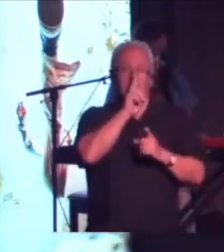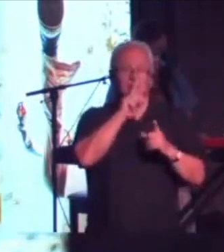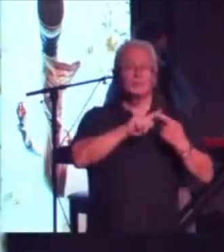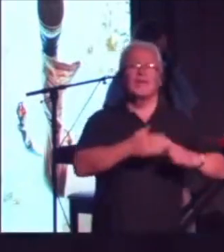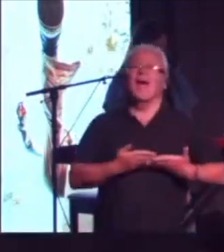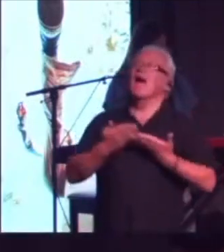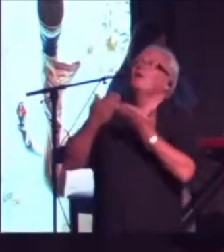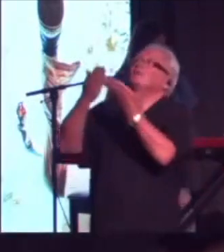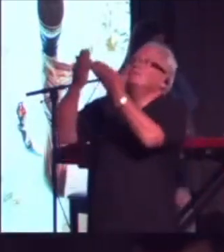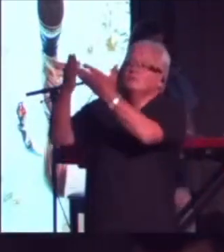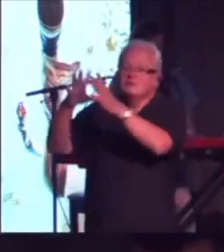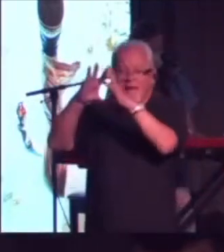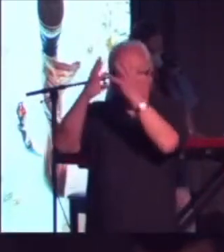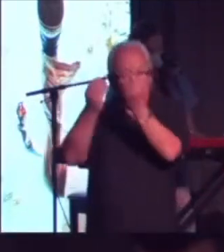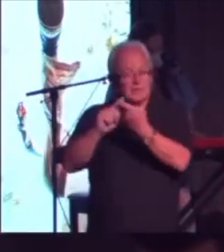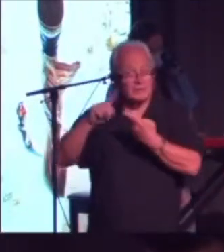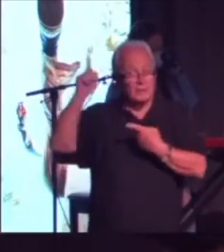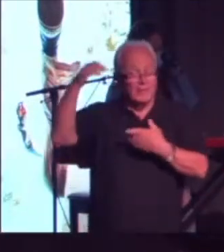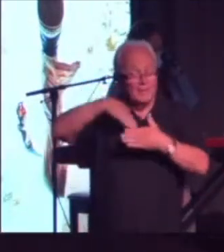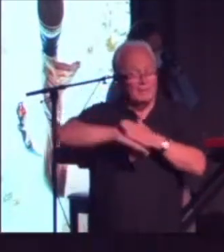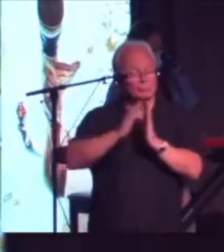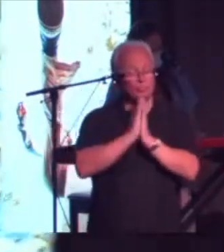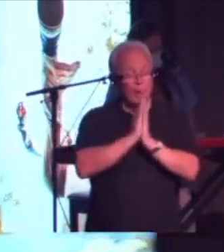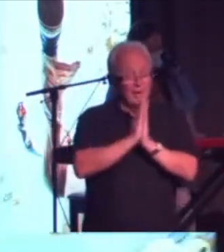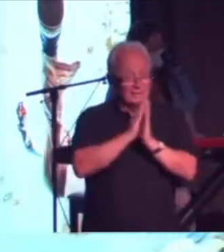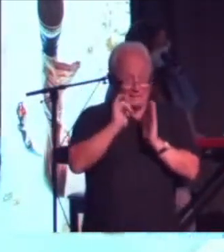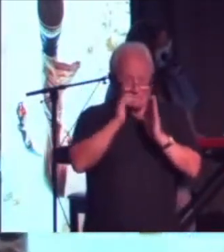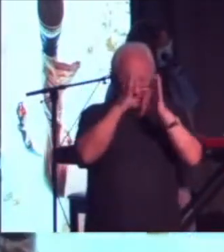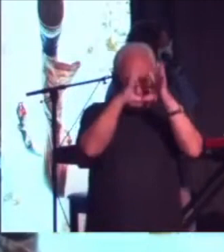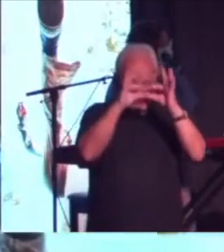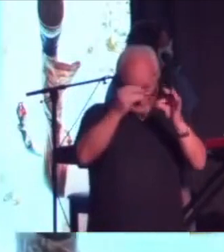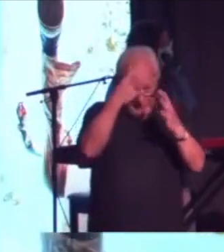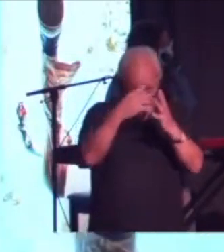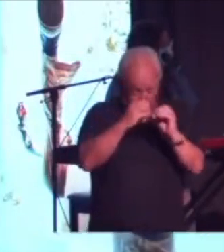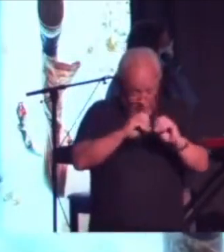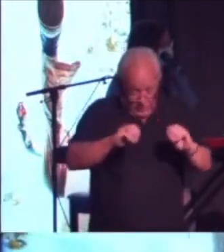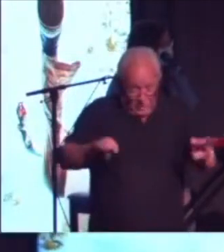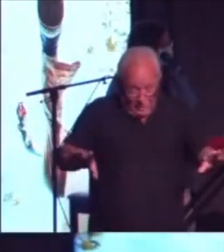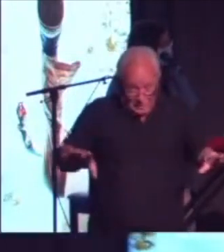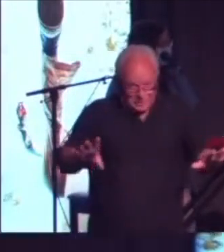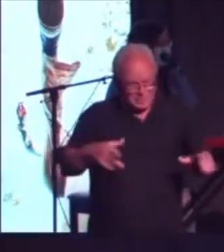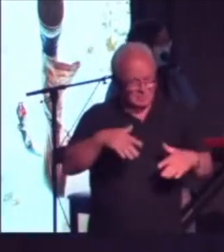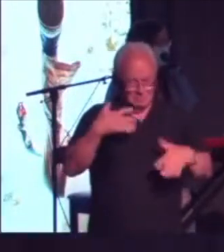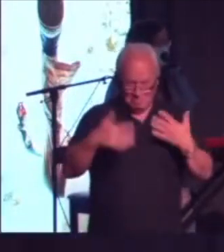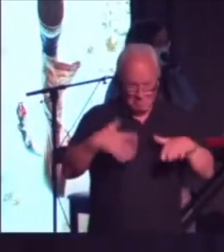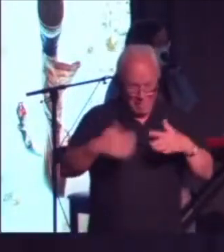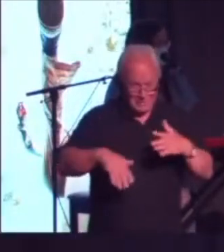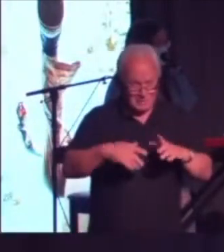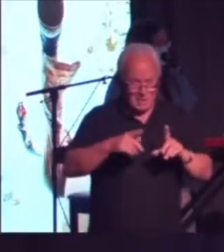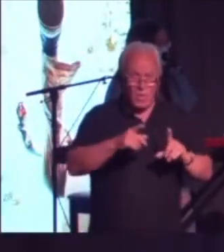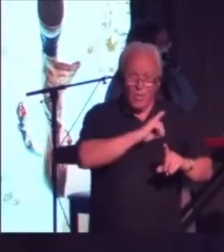God in prayer. Oh, what peace we often forfeit. Oh, what needless pain we bear. All because we do not